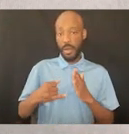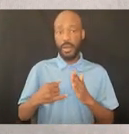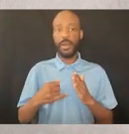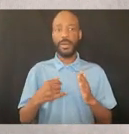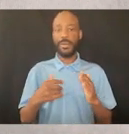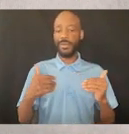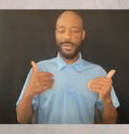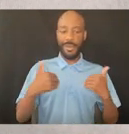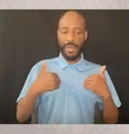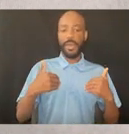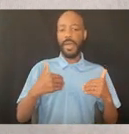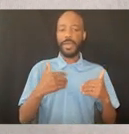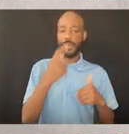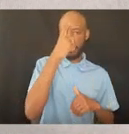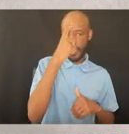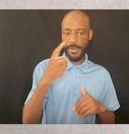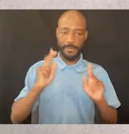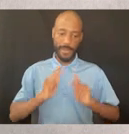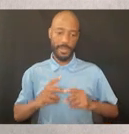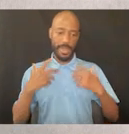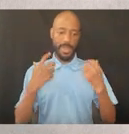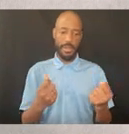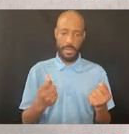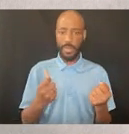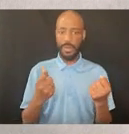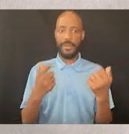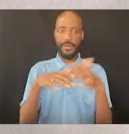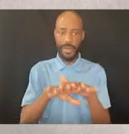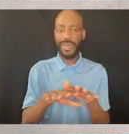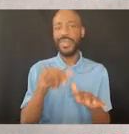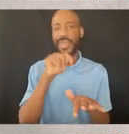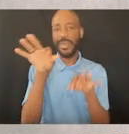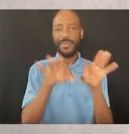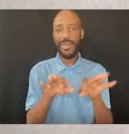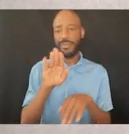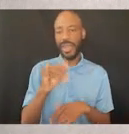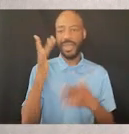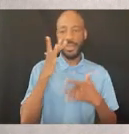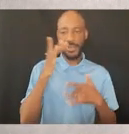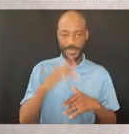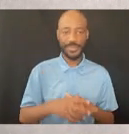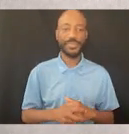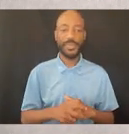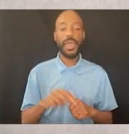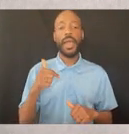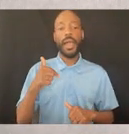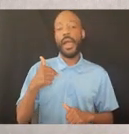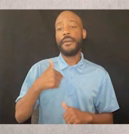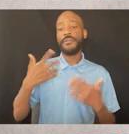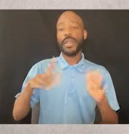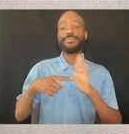physical health and not being defined by illness. I have exhibited my work internationally in the